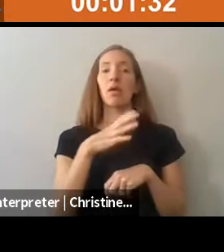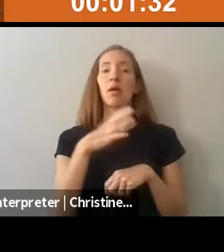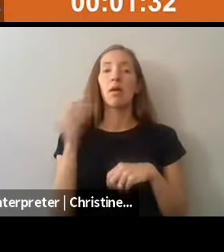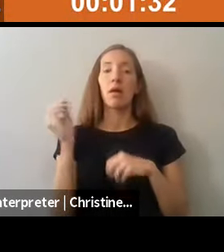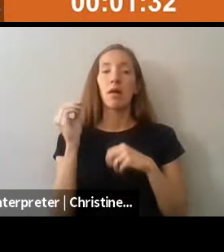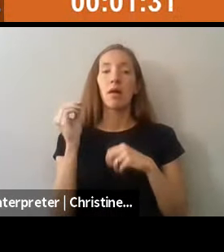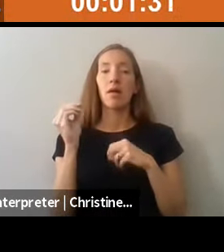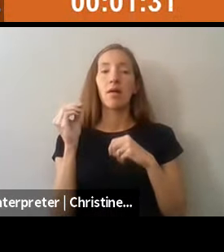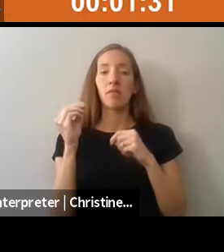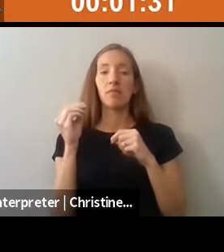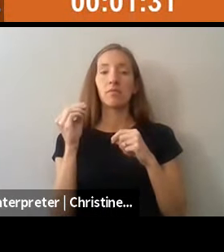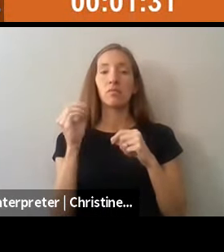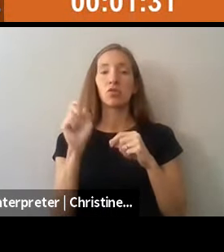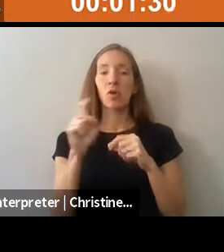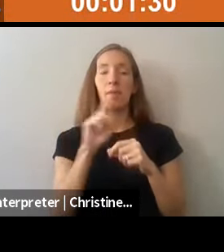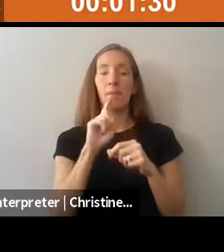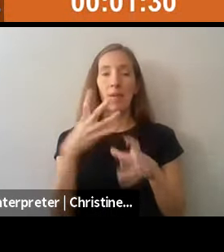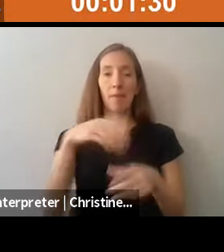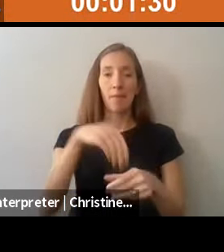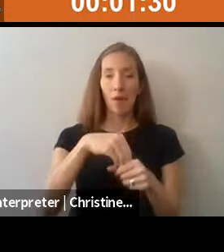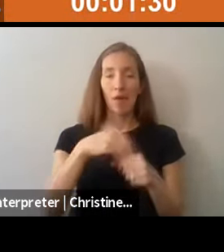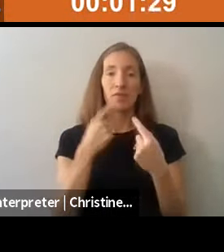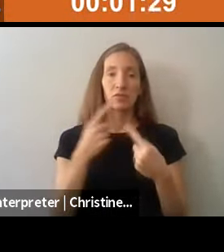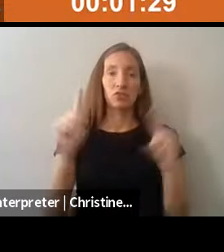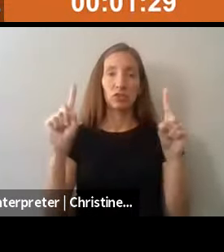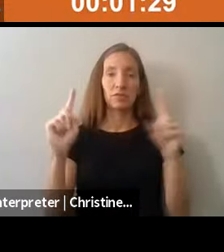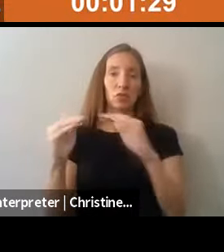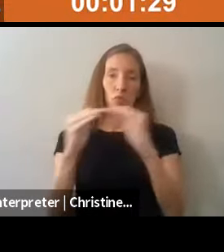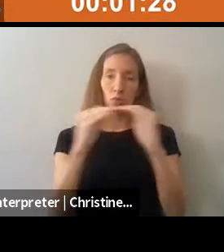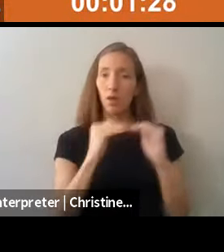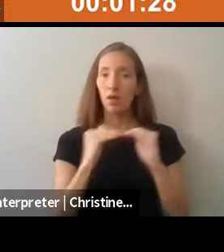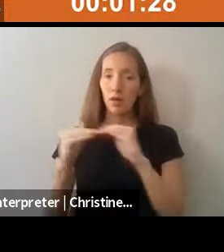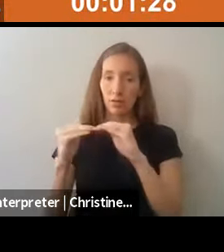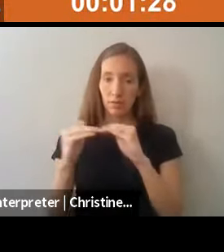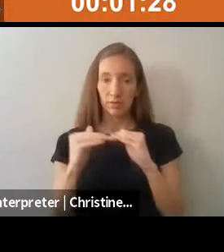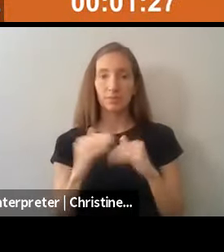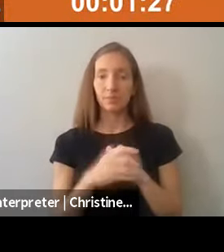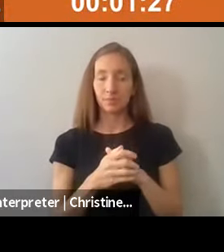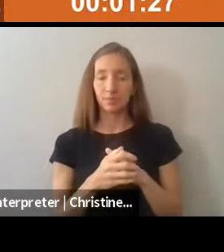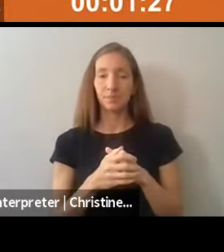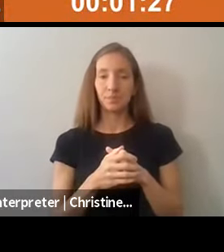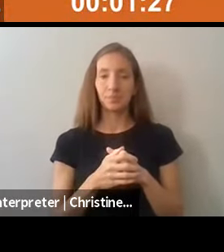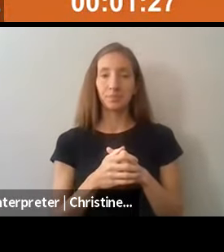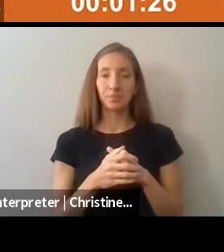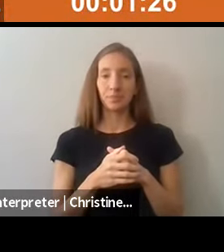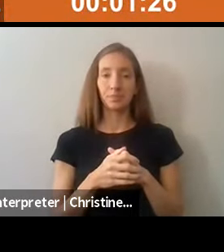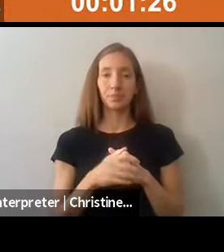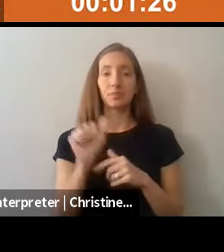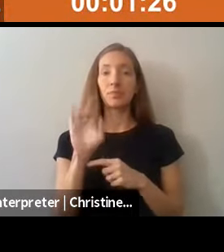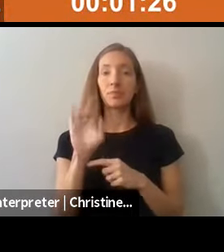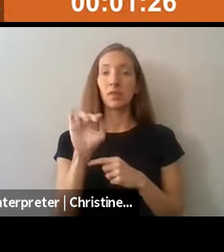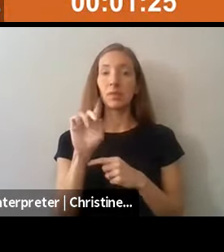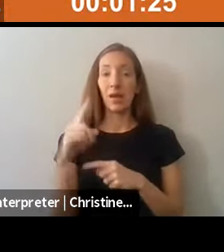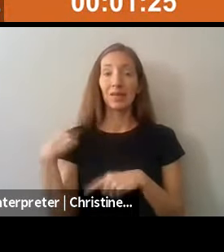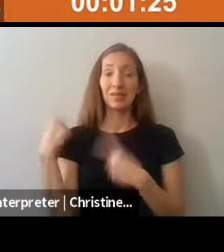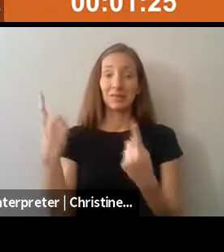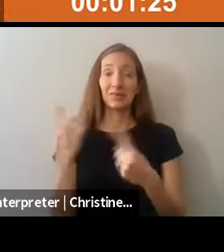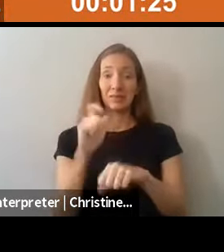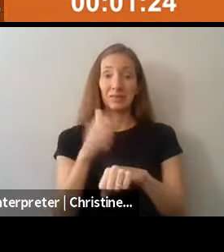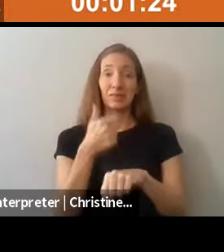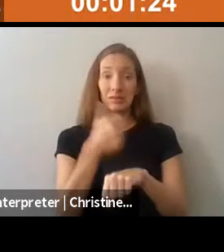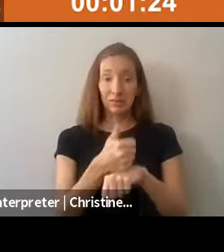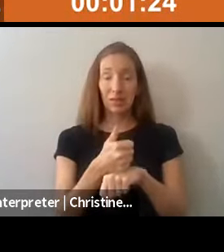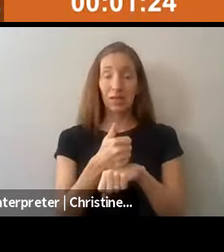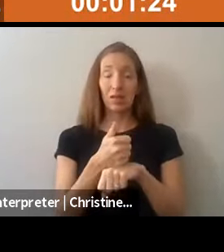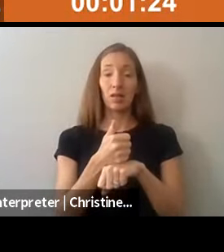of the equation of achieving equality. ABAD, since its establishment in 2011, strives to educate,